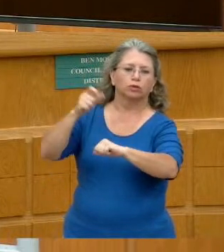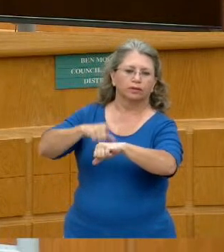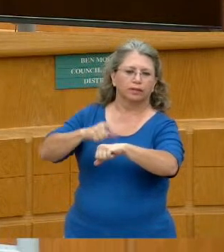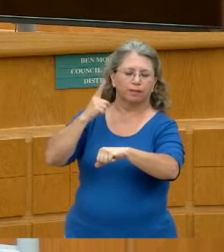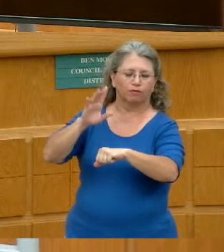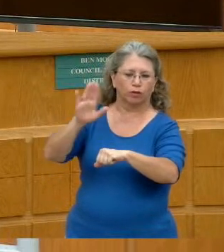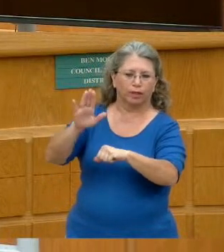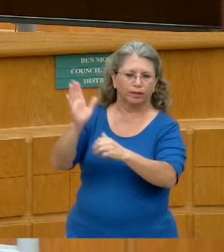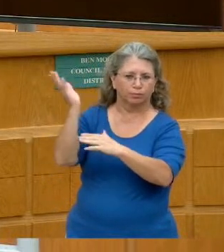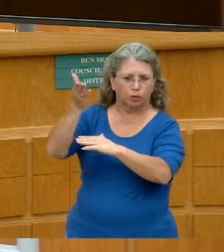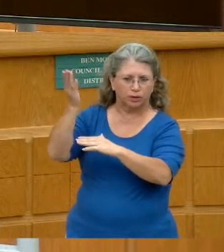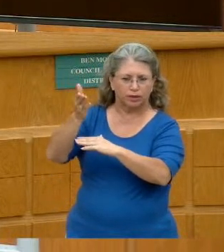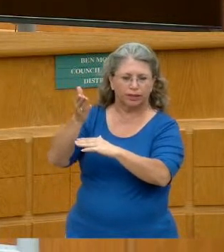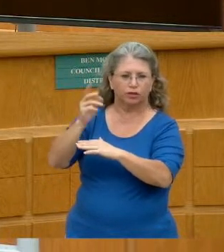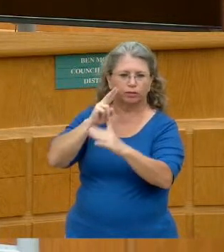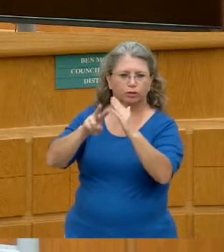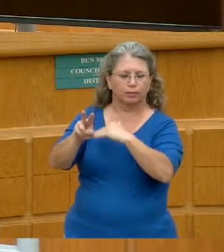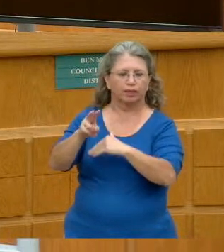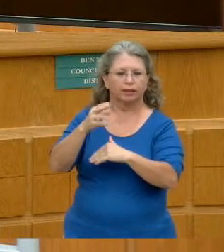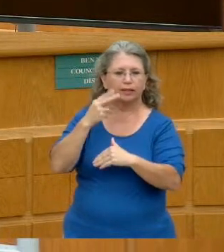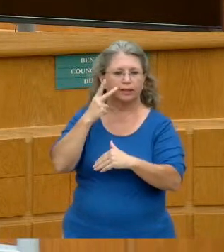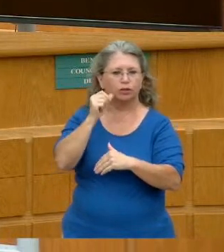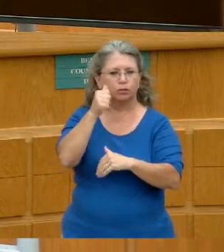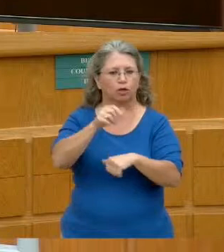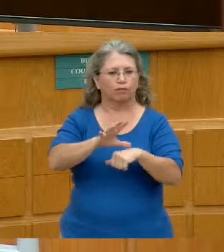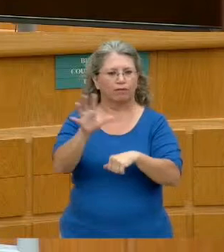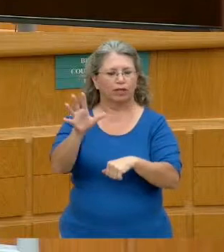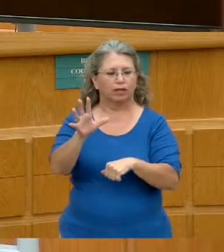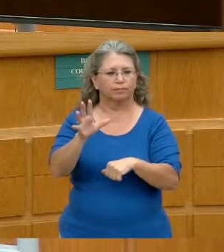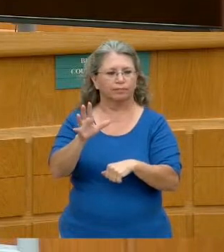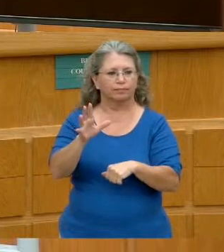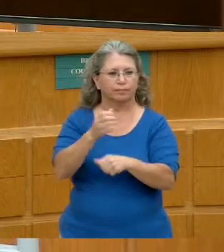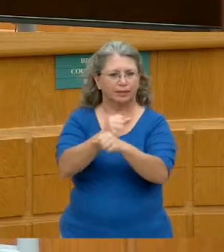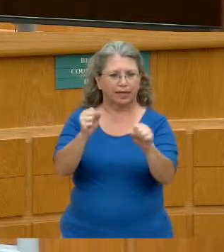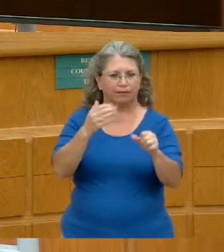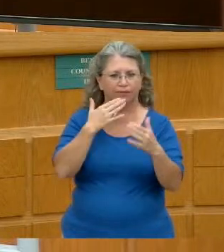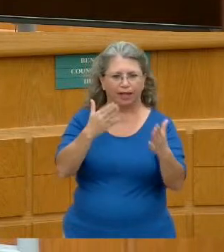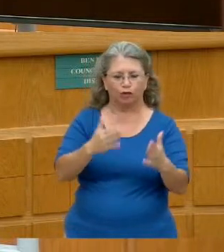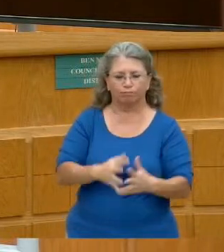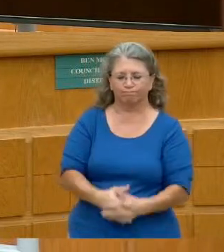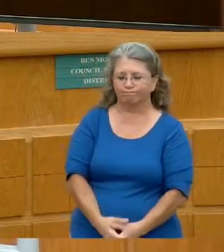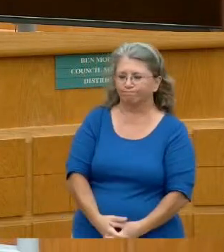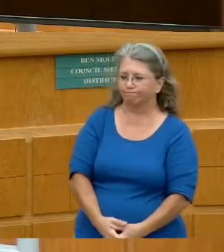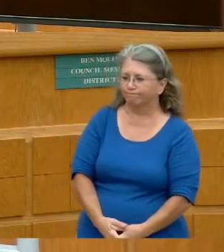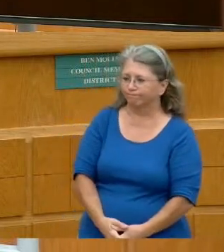update, and perspective. Okay, so we'll see you tomorrow at 5 o'clock. Be safe. Thank you.